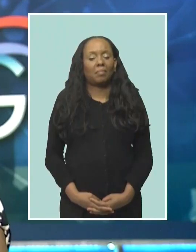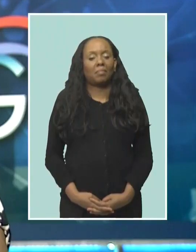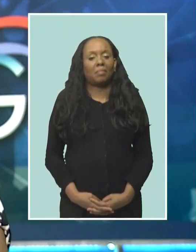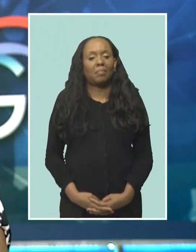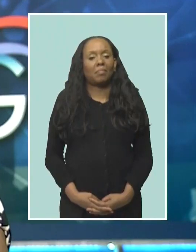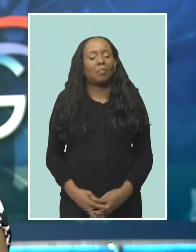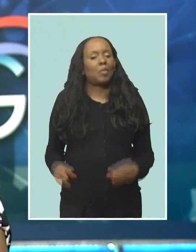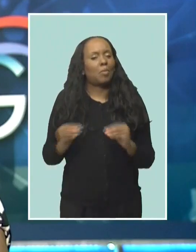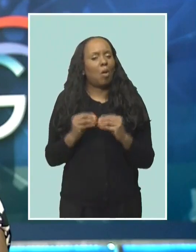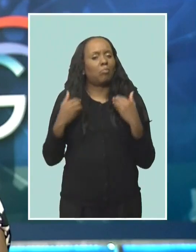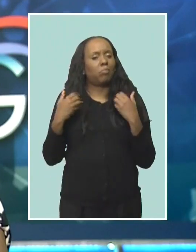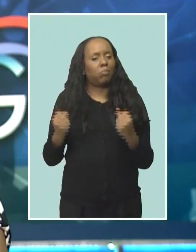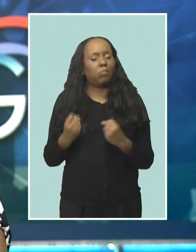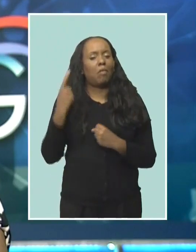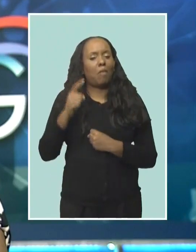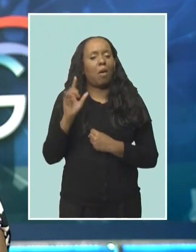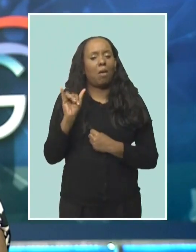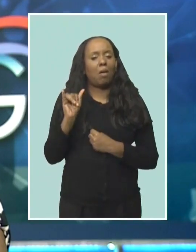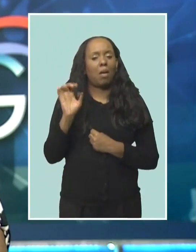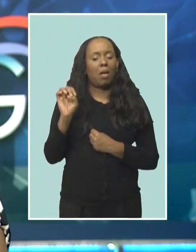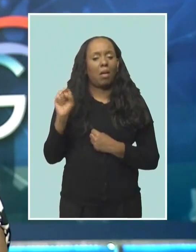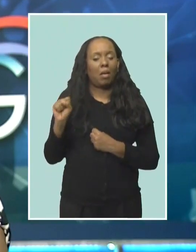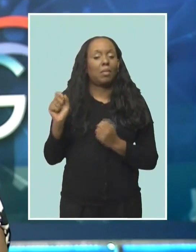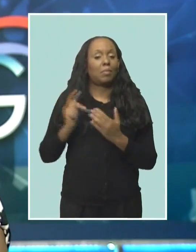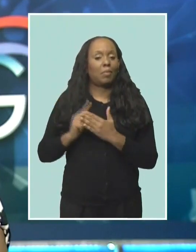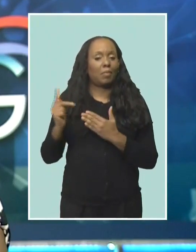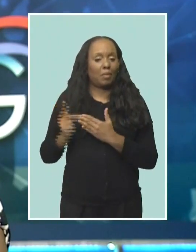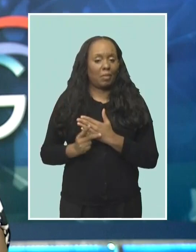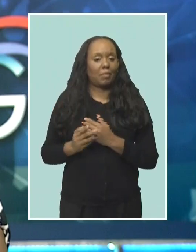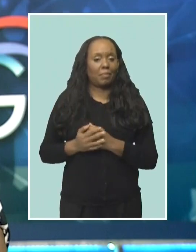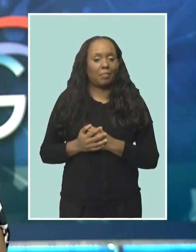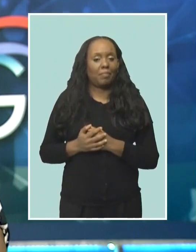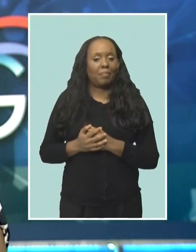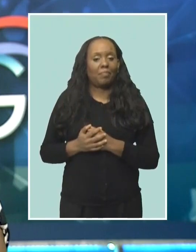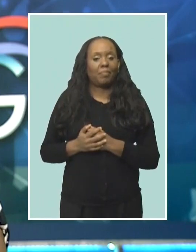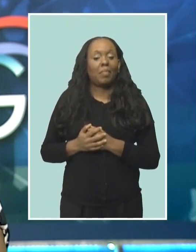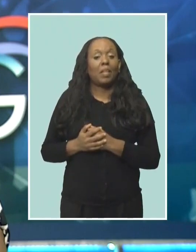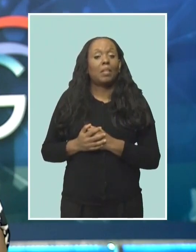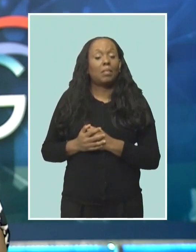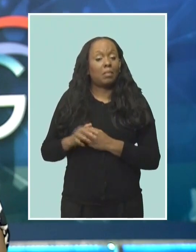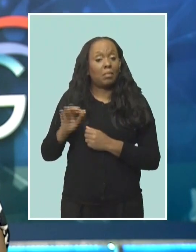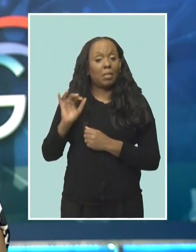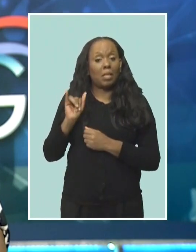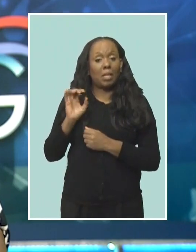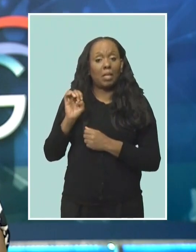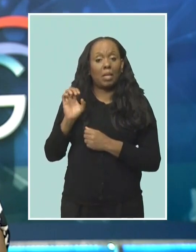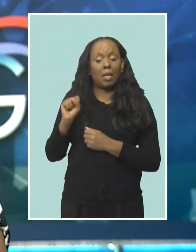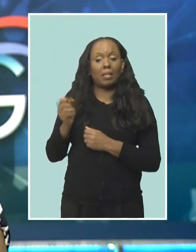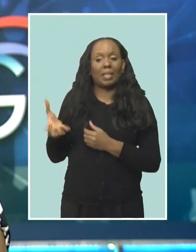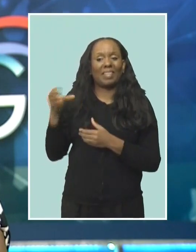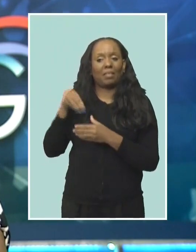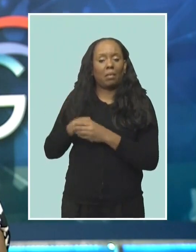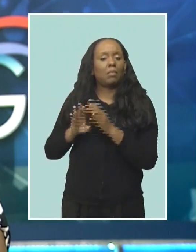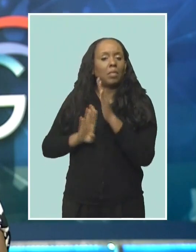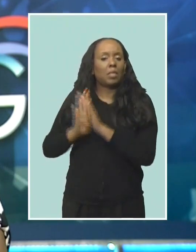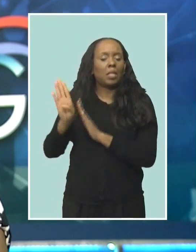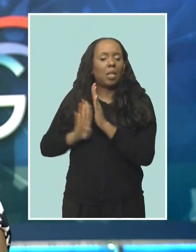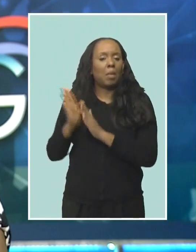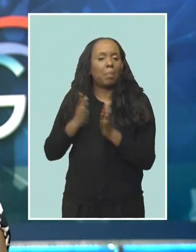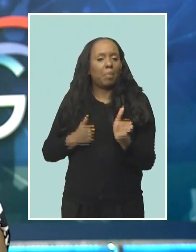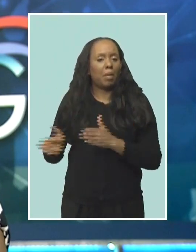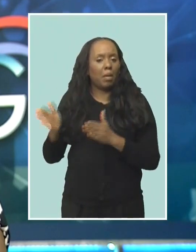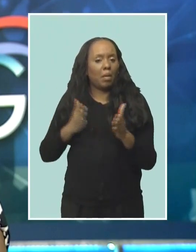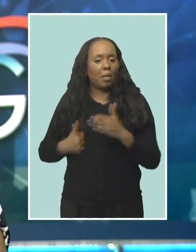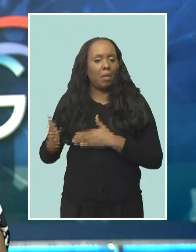More muscle for the Youth Entrepreneurship Scheme. It is included among the development plans under the aegis of the Ministry of Youth